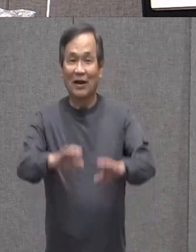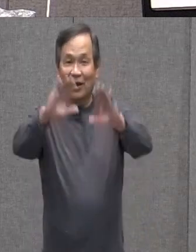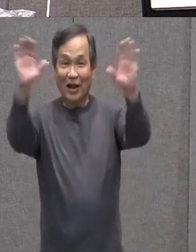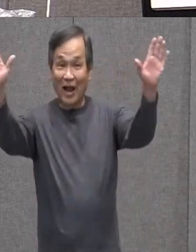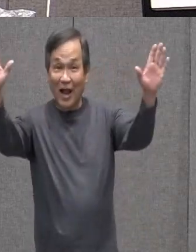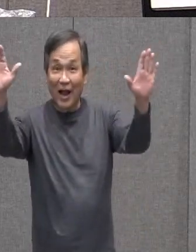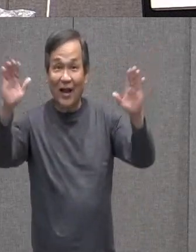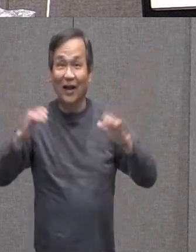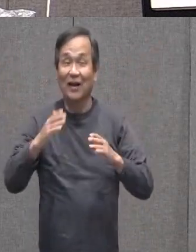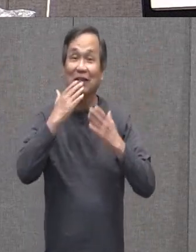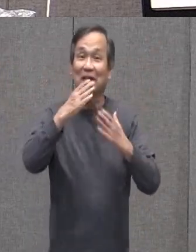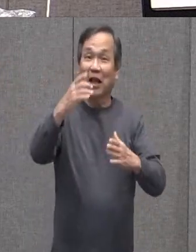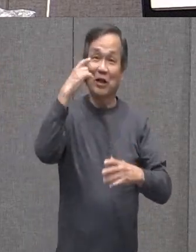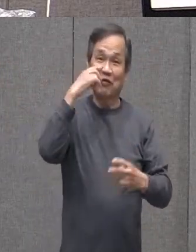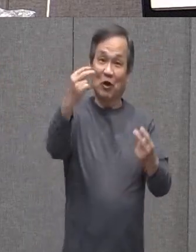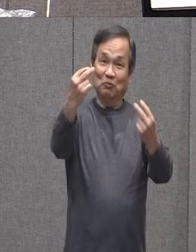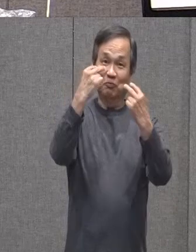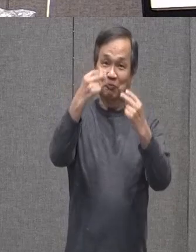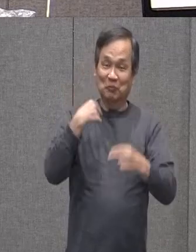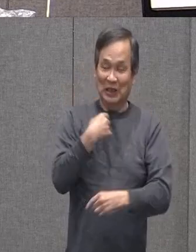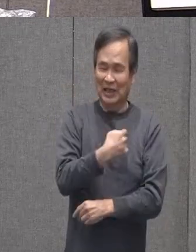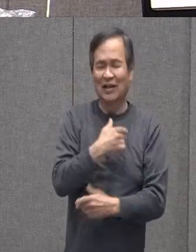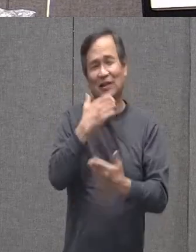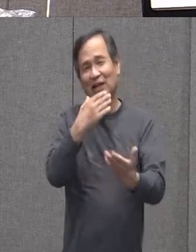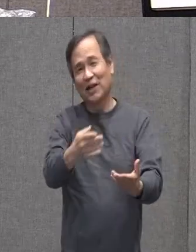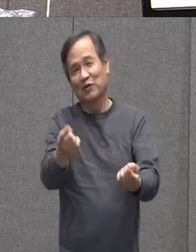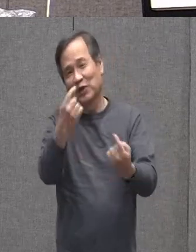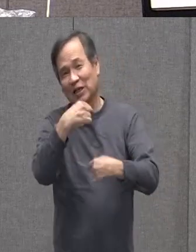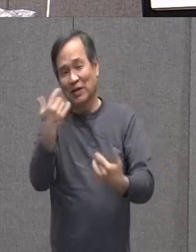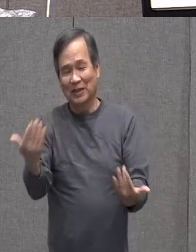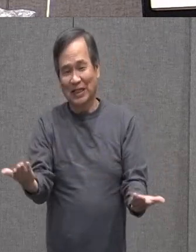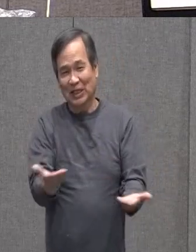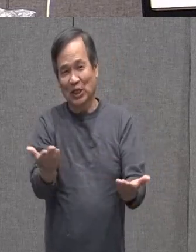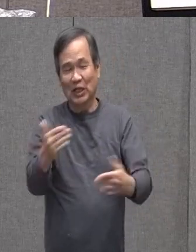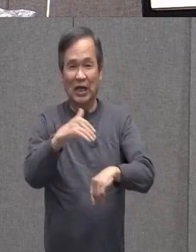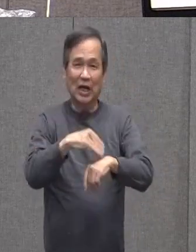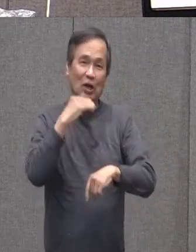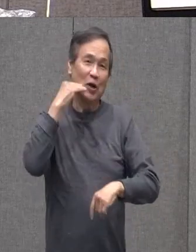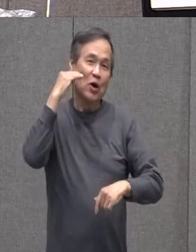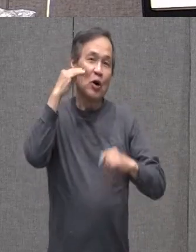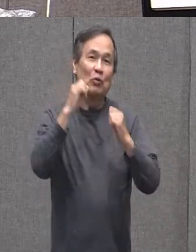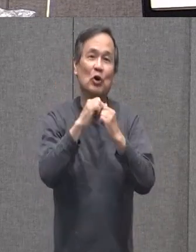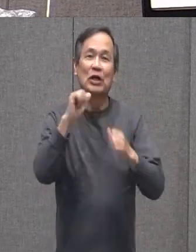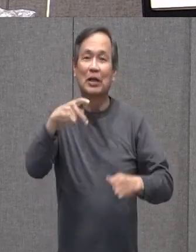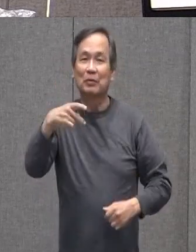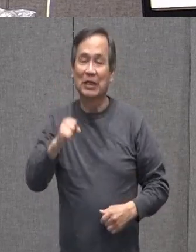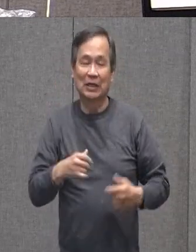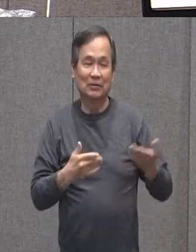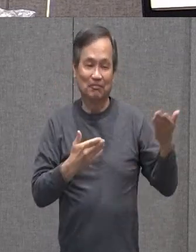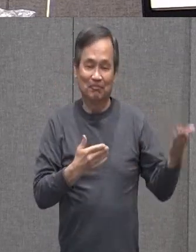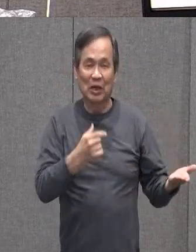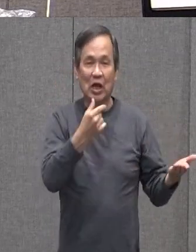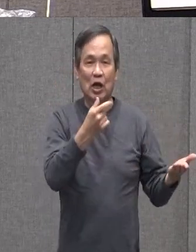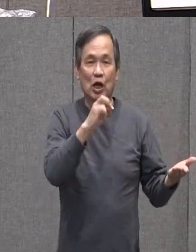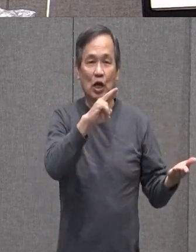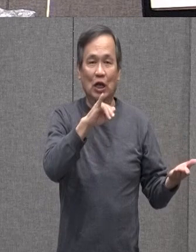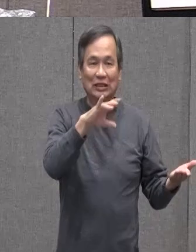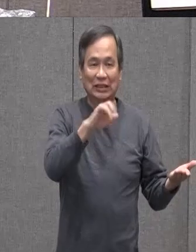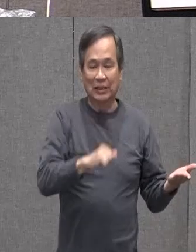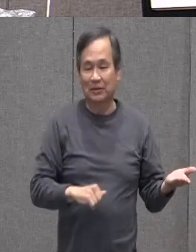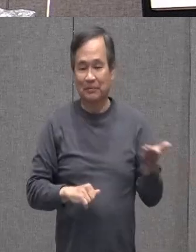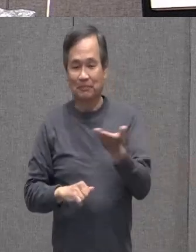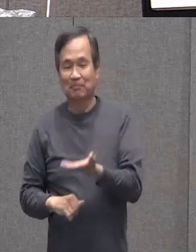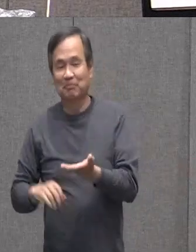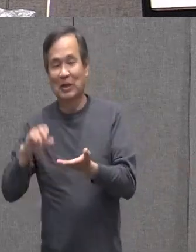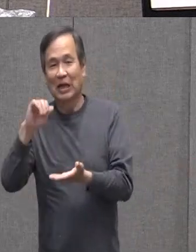Hi, friends. Thanks for joining us. Thank you for being here with At Home with APS. I'm Miss Garcia. And I'm Mr. Abeda. We